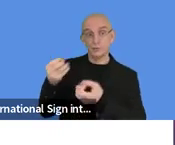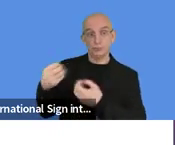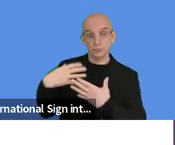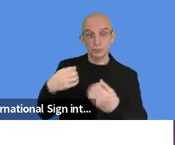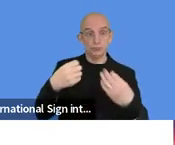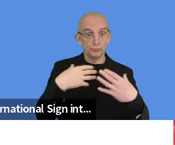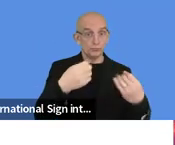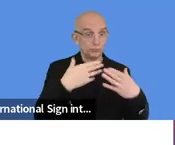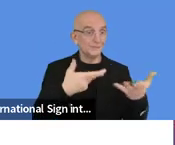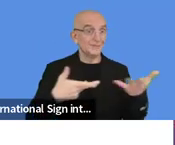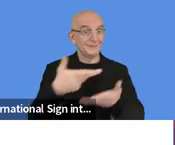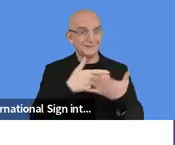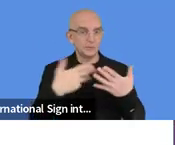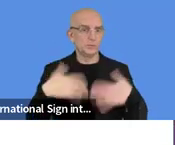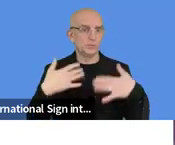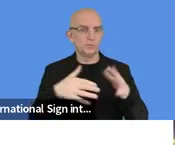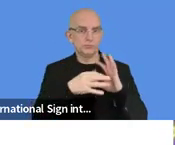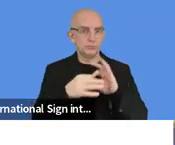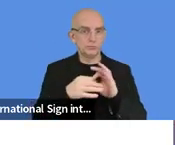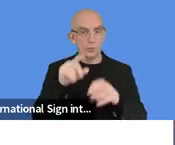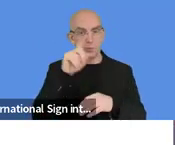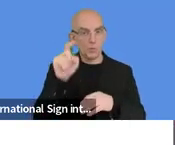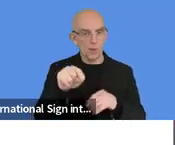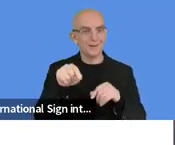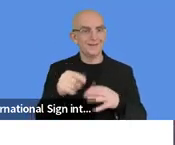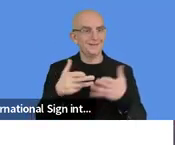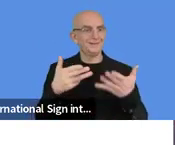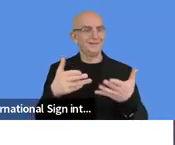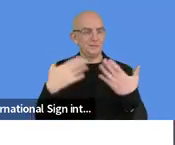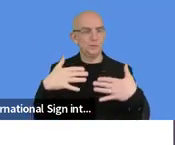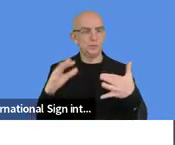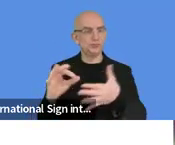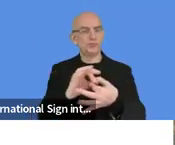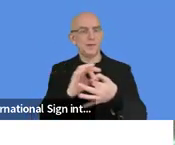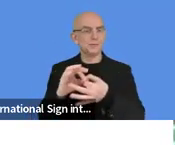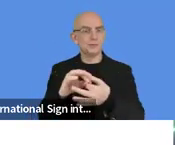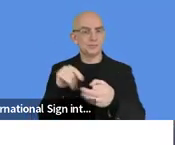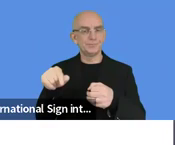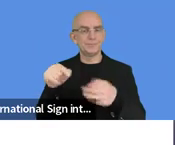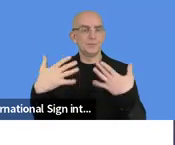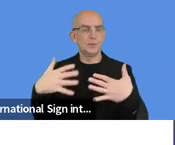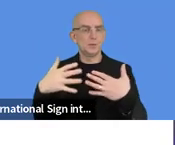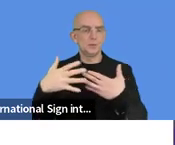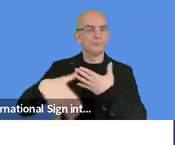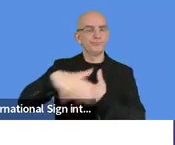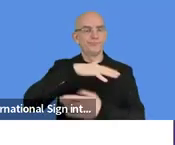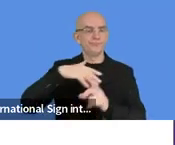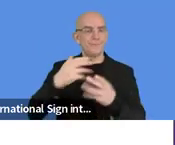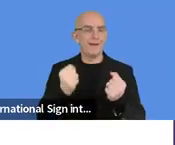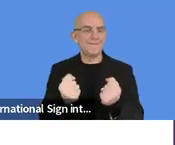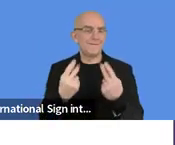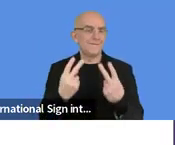because they're avenues for sharing knowledge. Number three, research. So we really focus in on